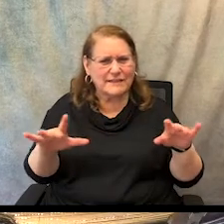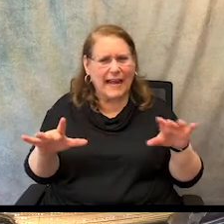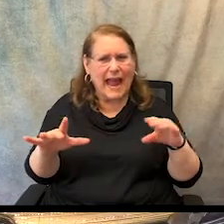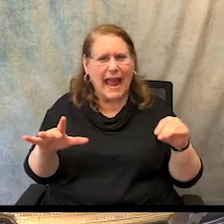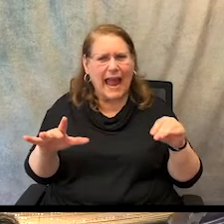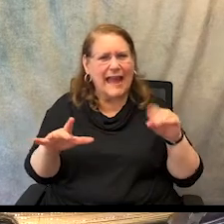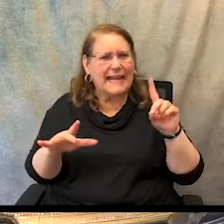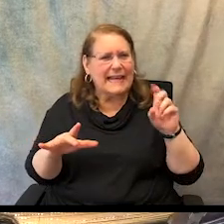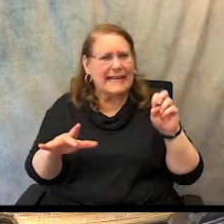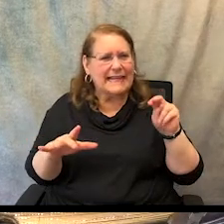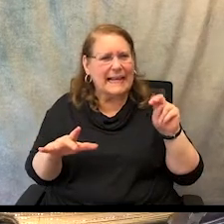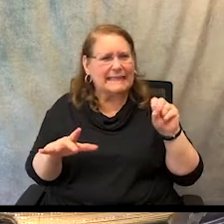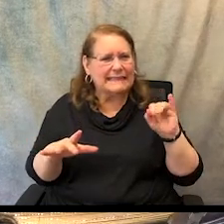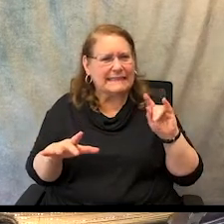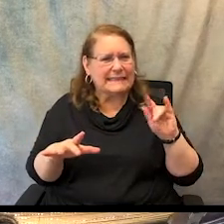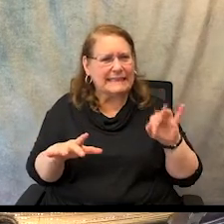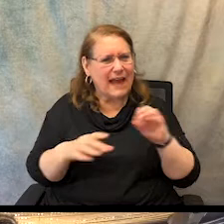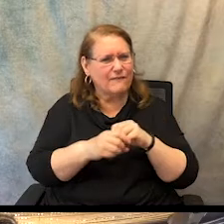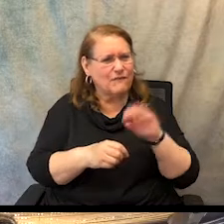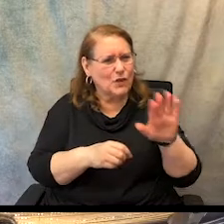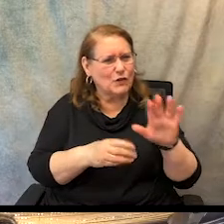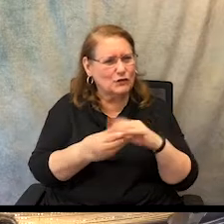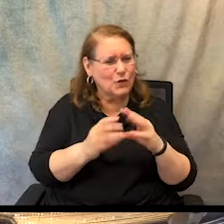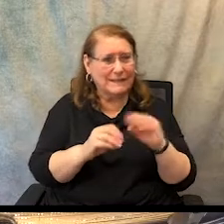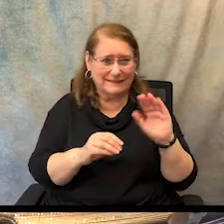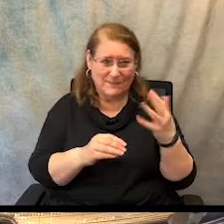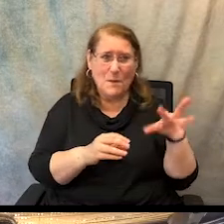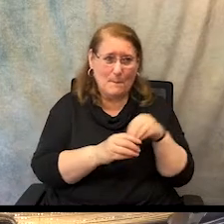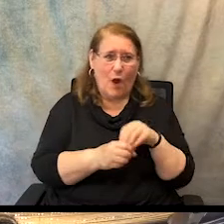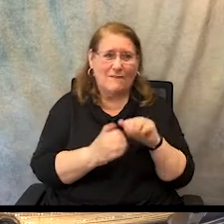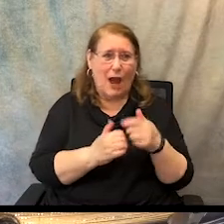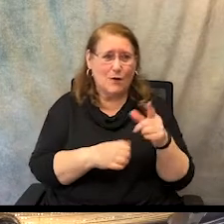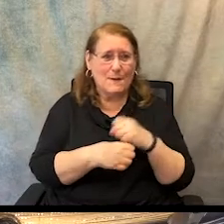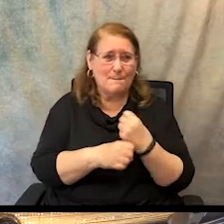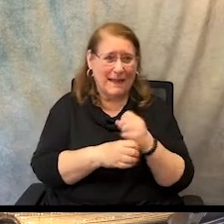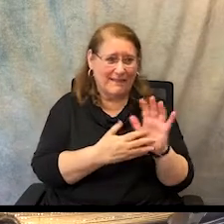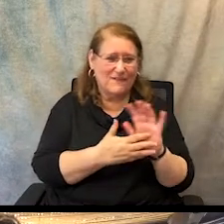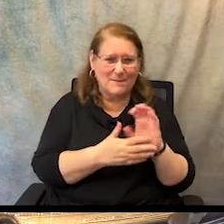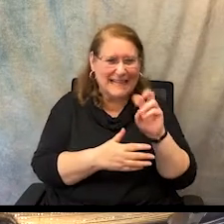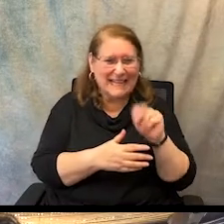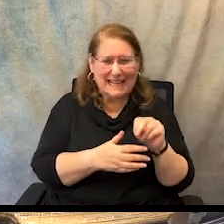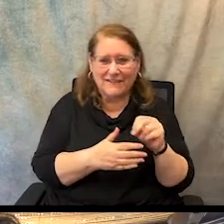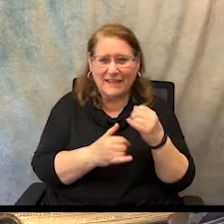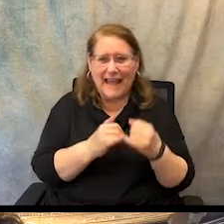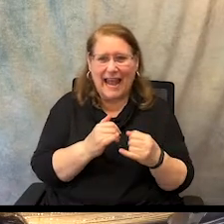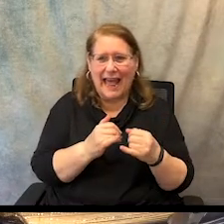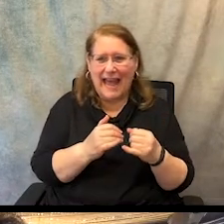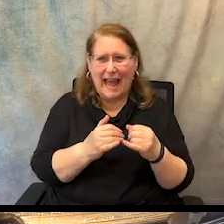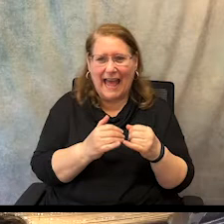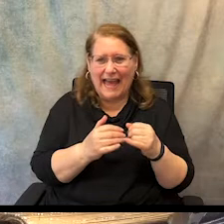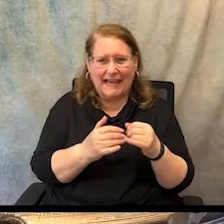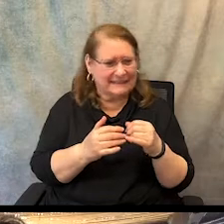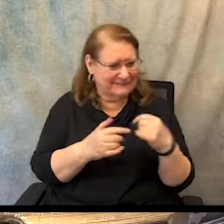diversity and density of your story, which seems to even be part of how you made the film, right? Even just in this last bit